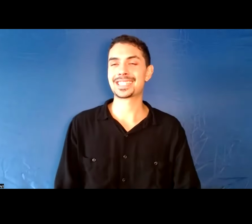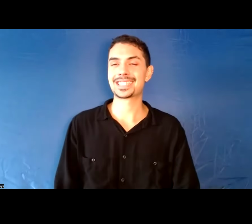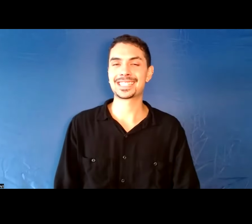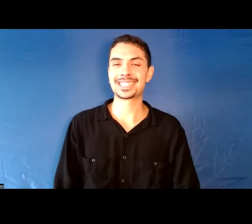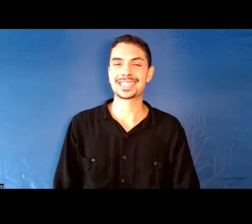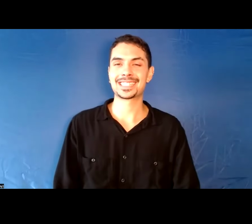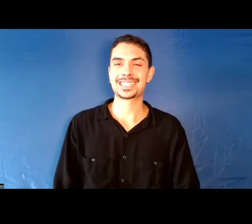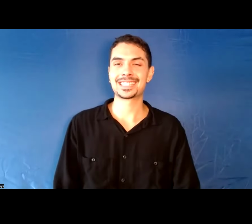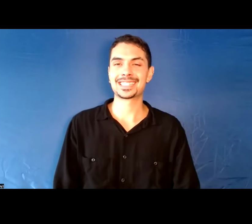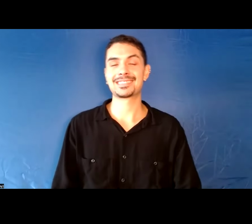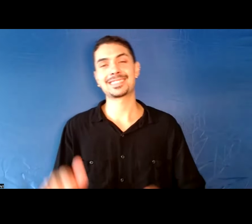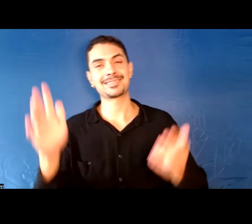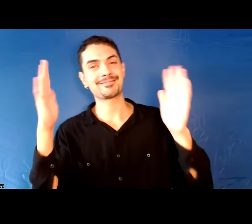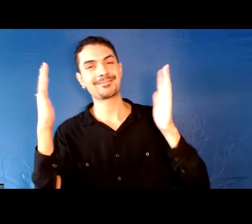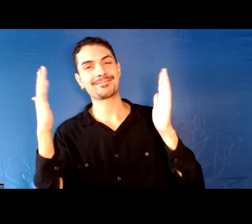good.